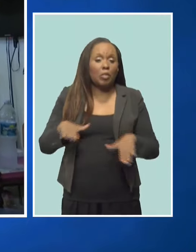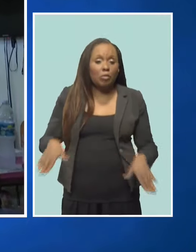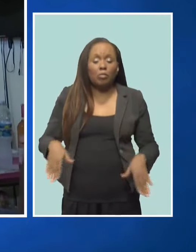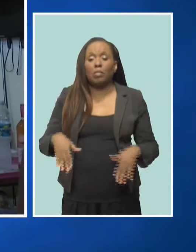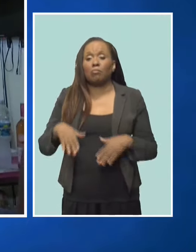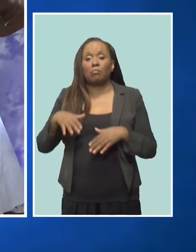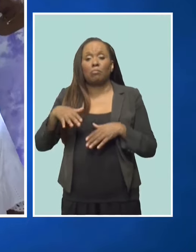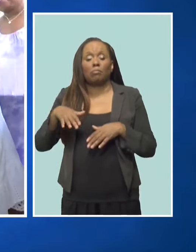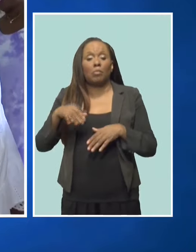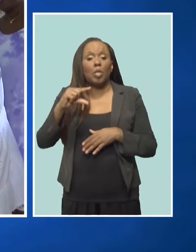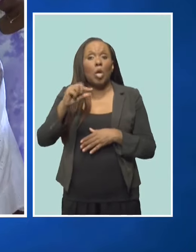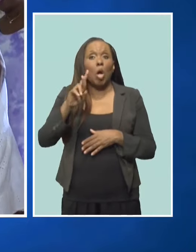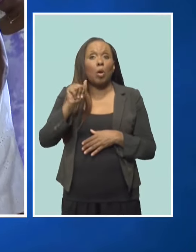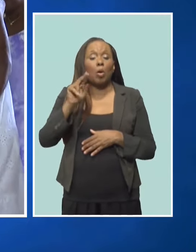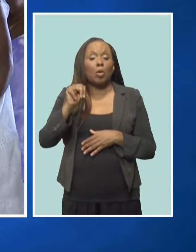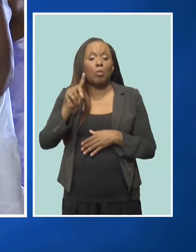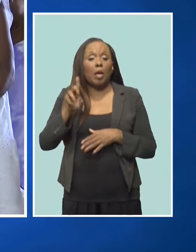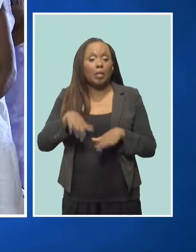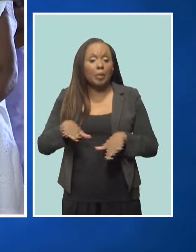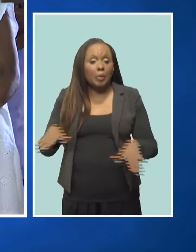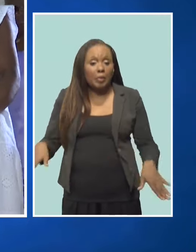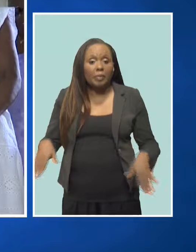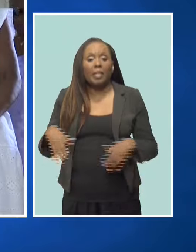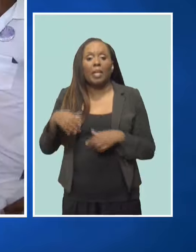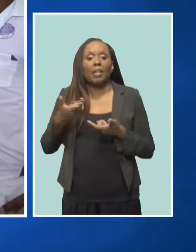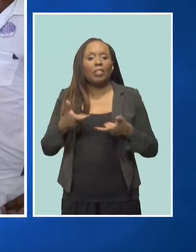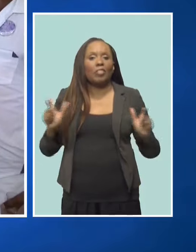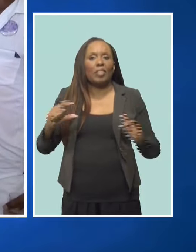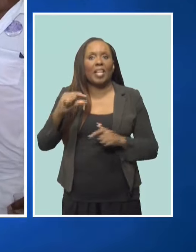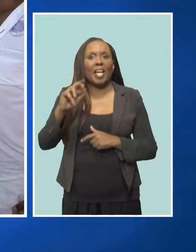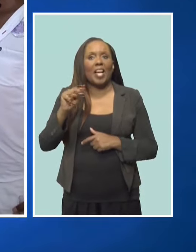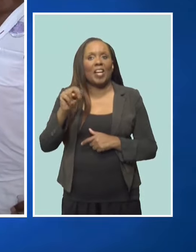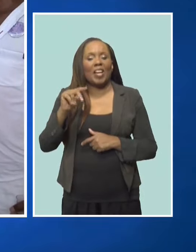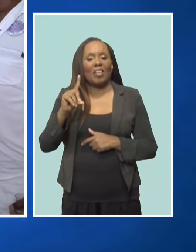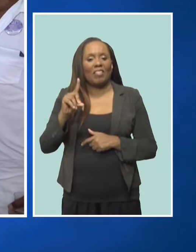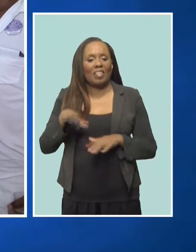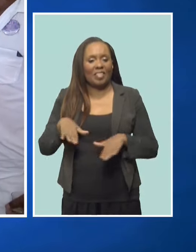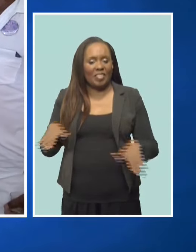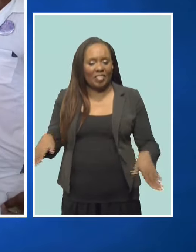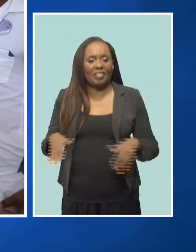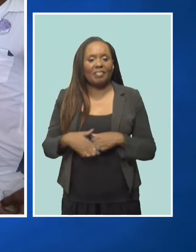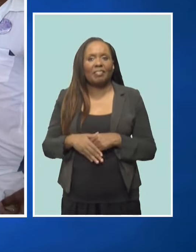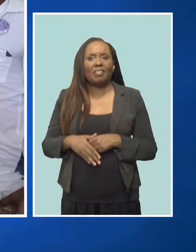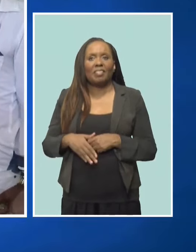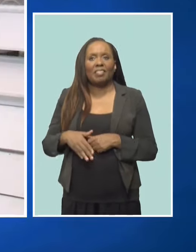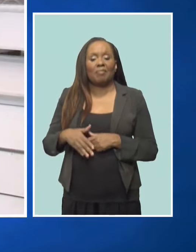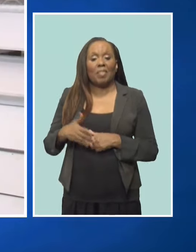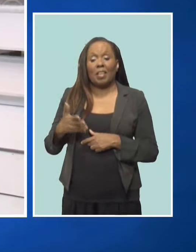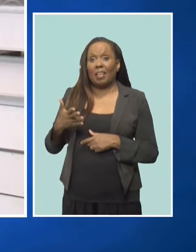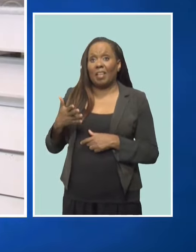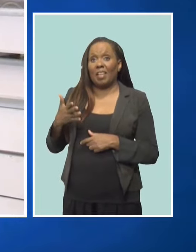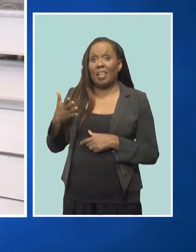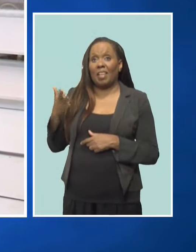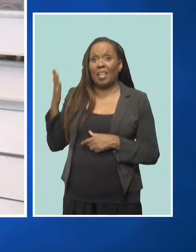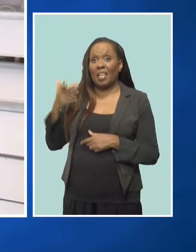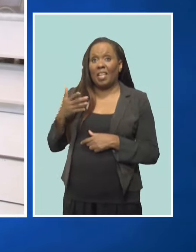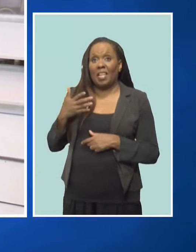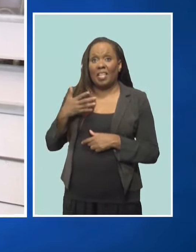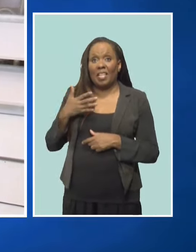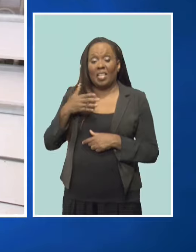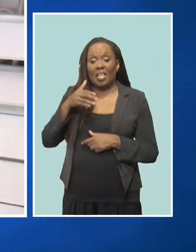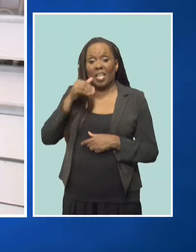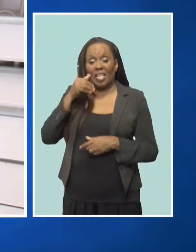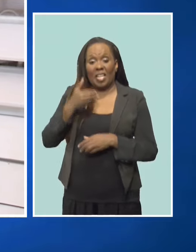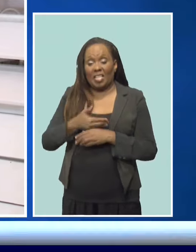Judith Lockhart says her mother loved Carnival in London and was an inspiration to many. I love the way she gets